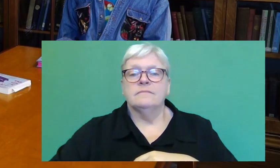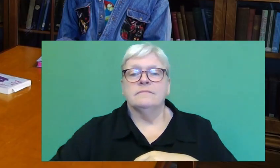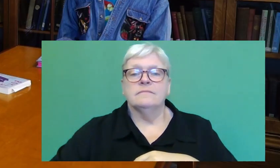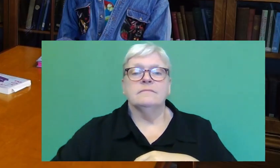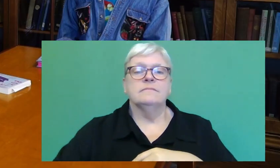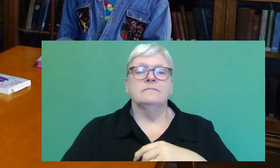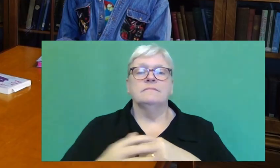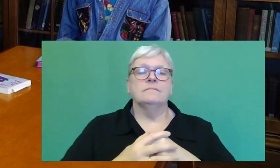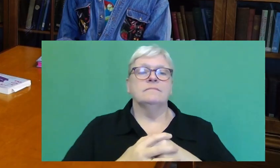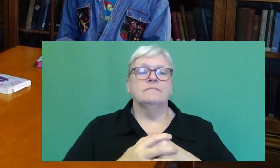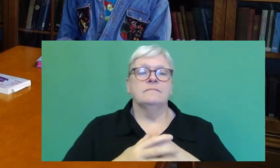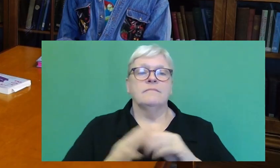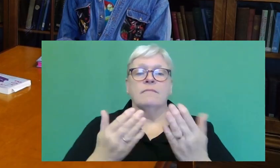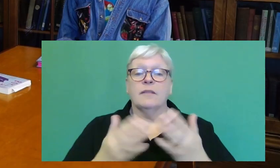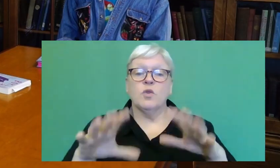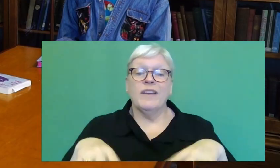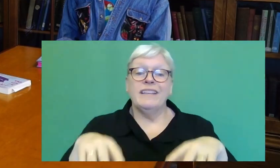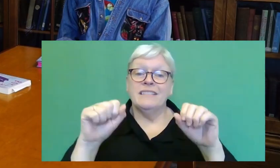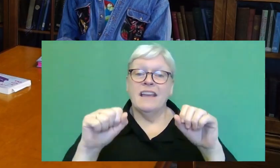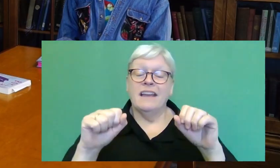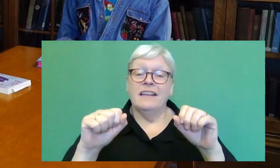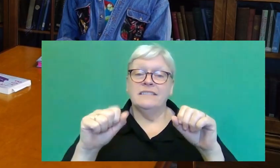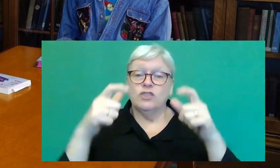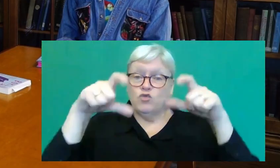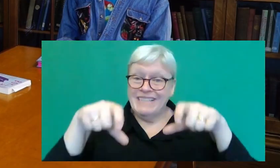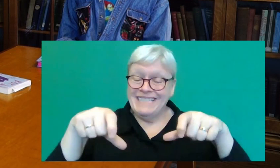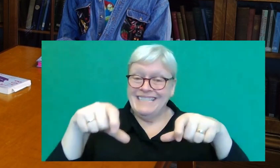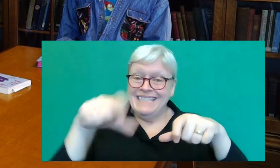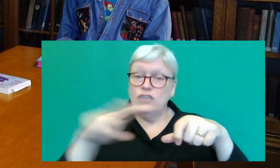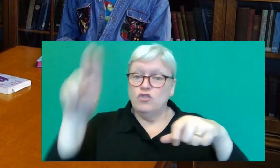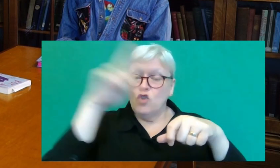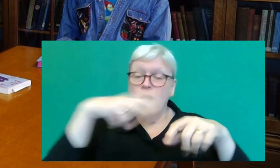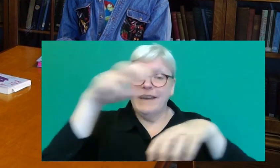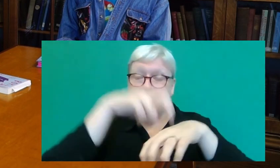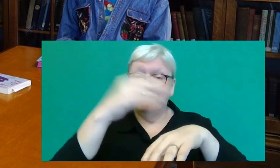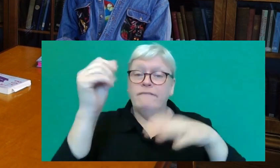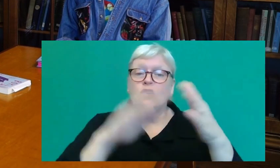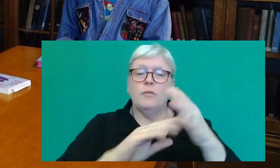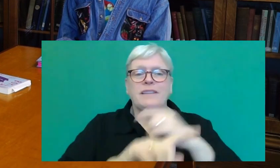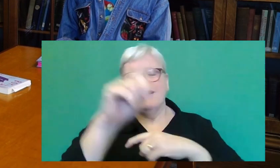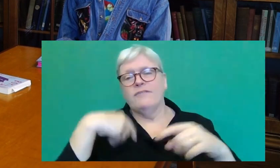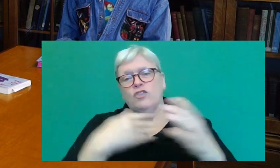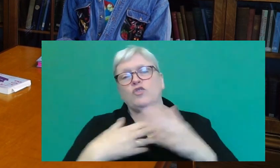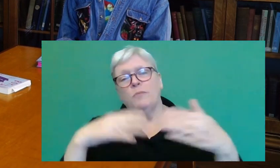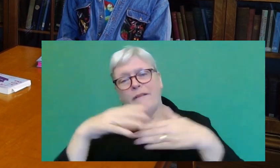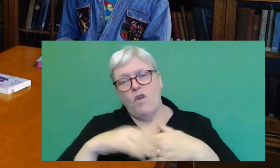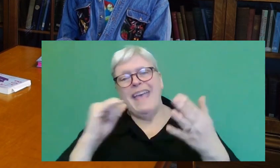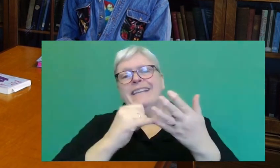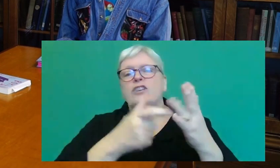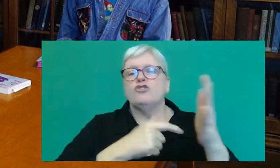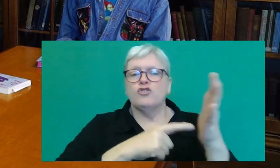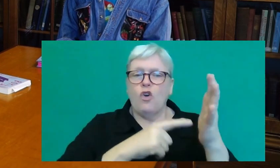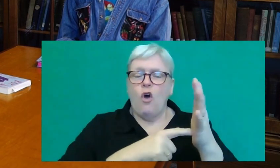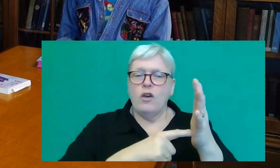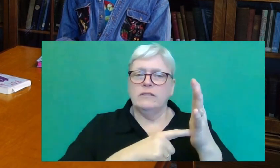The book starts off on your residency in Northern Ireland, a few months after you lost your friend Scott Hutchison. I wanted to